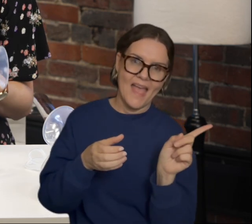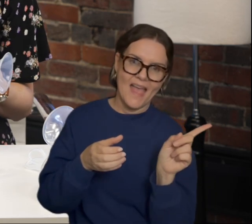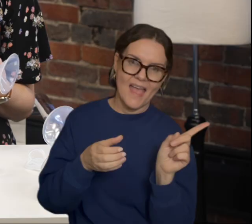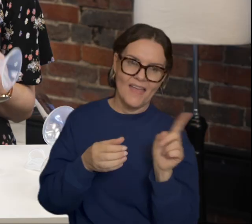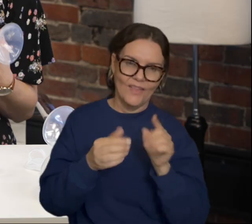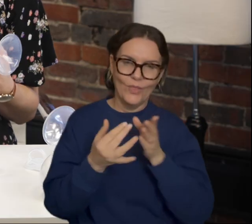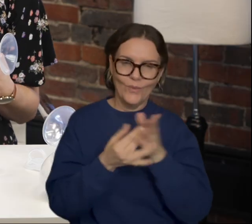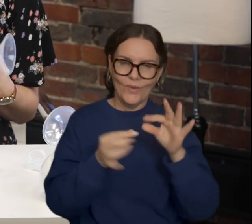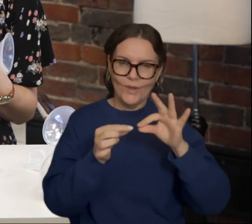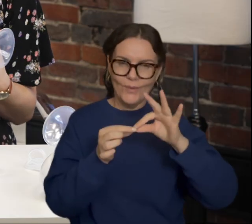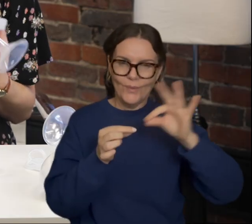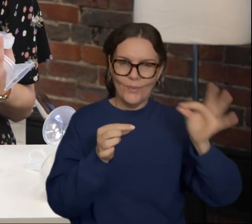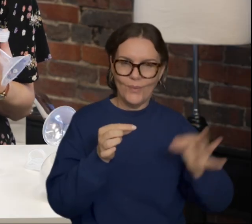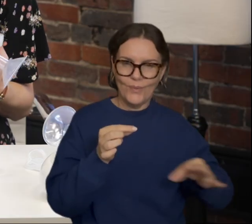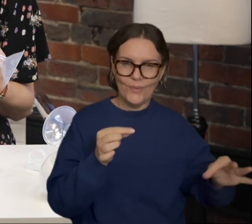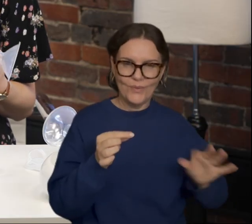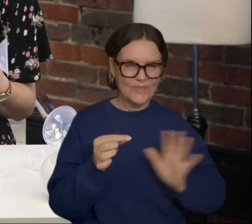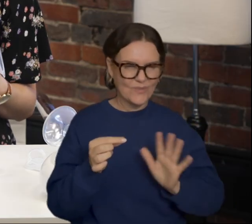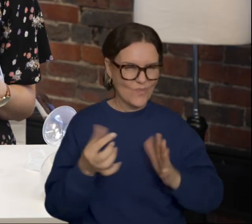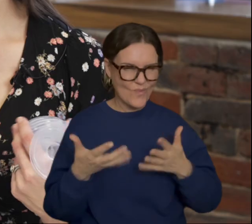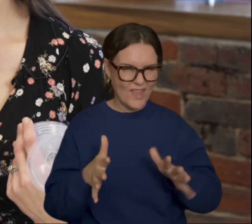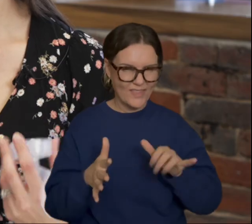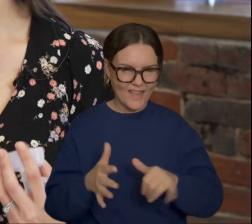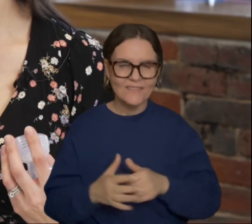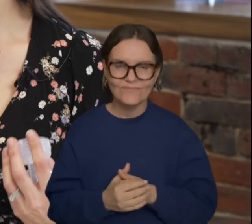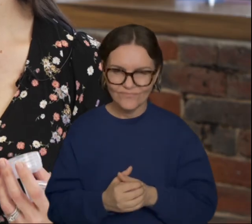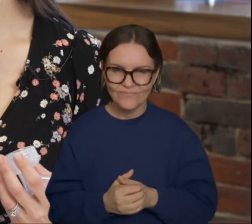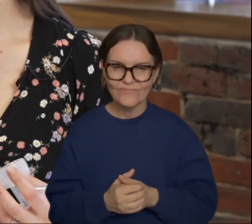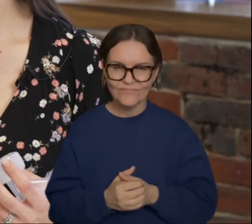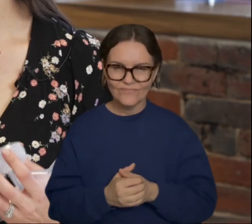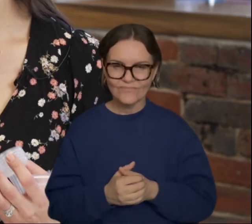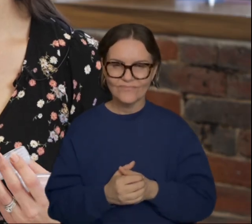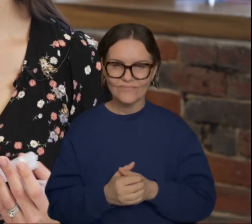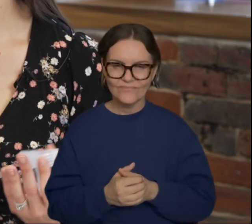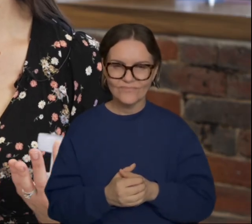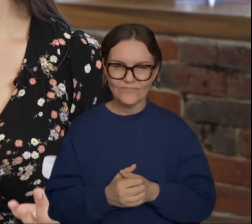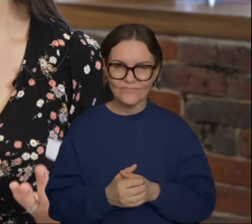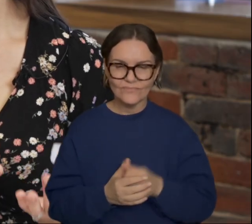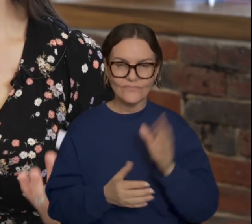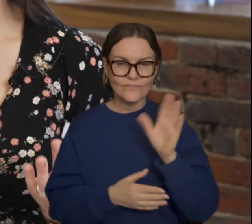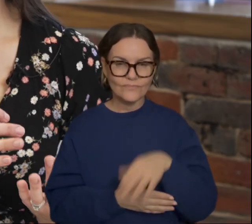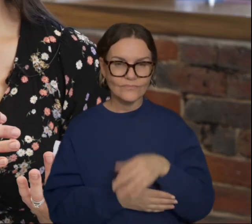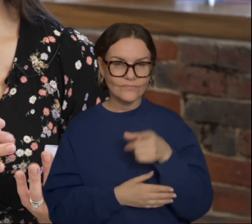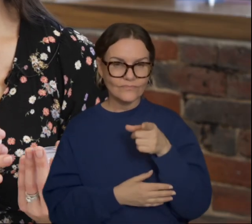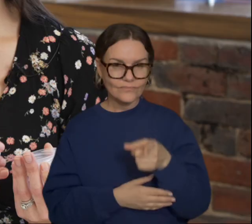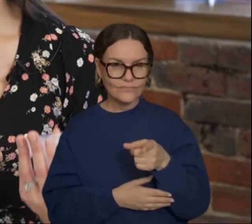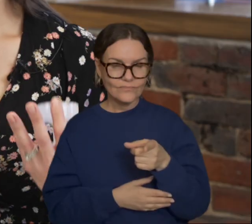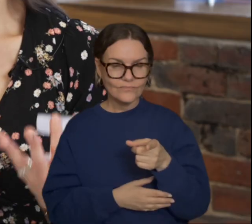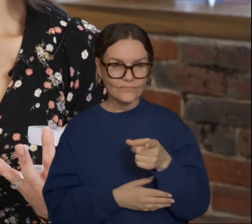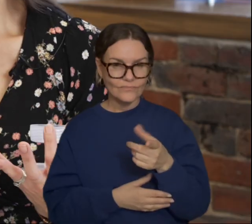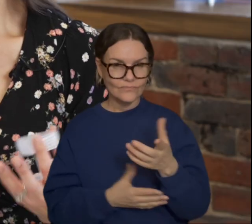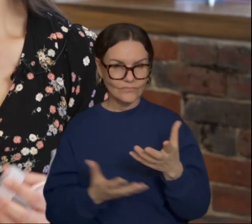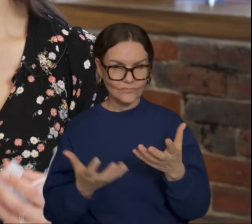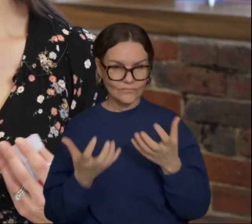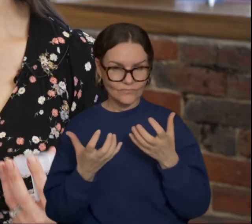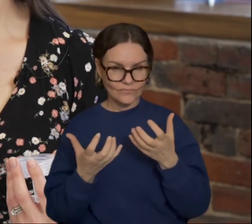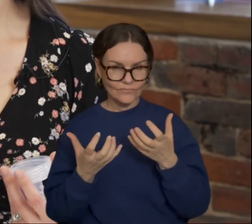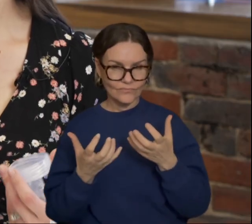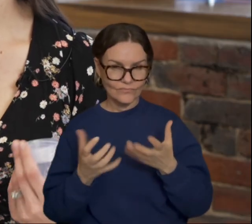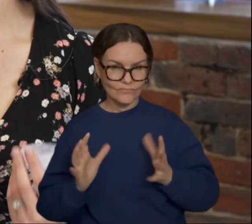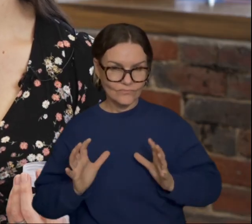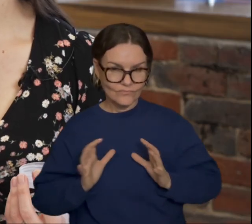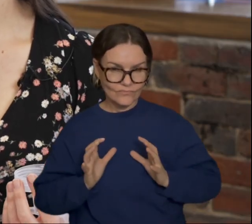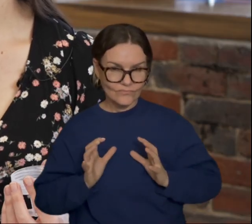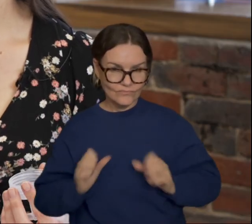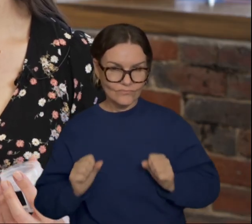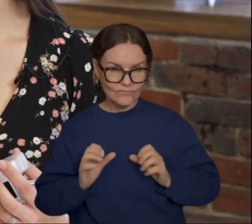so you'll know you need to replace it in one of two ways. Either you'll go to pump and you won't have as much suction on that side, or both sides, or